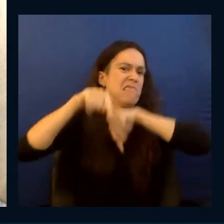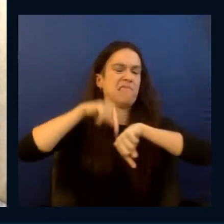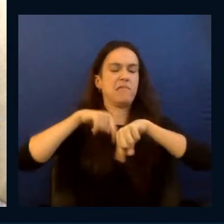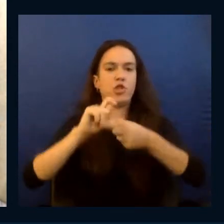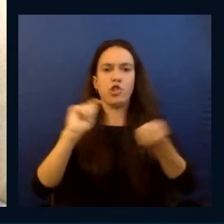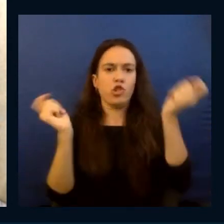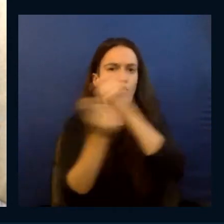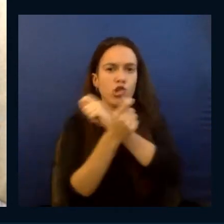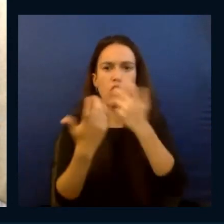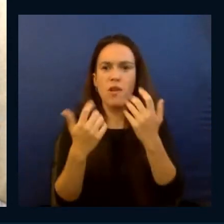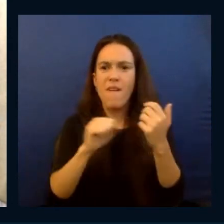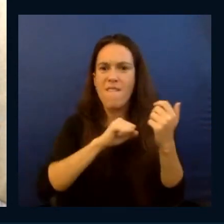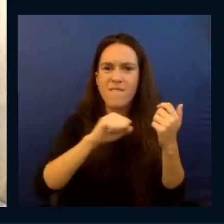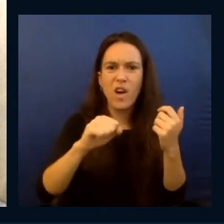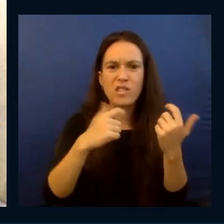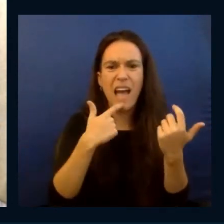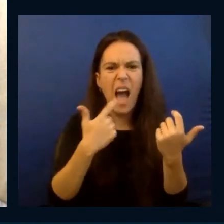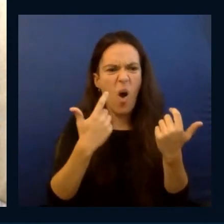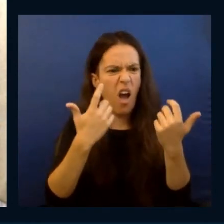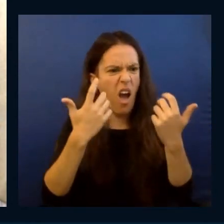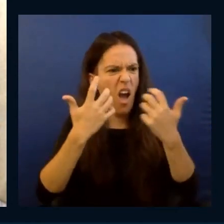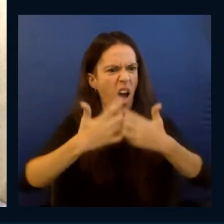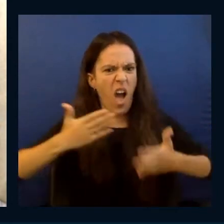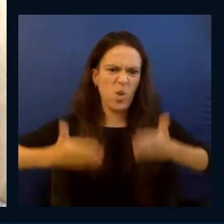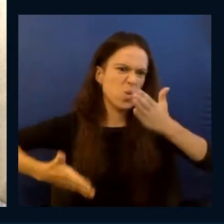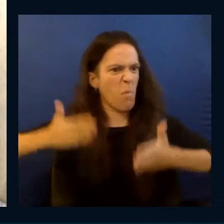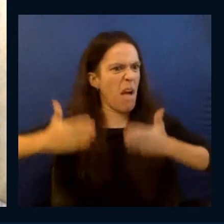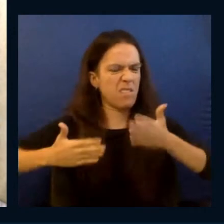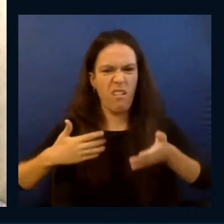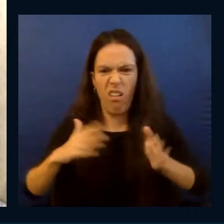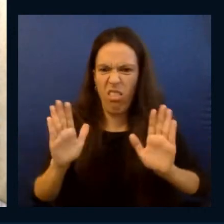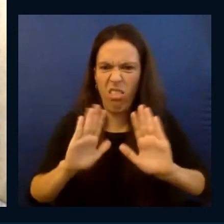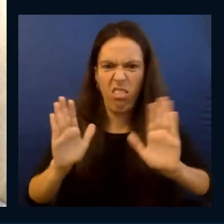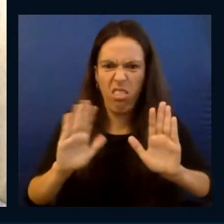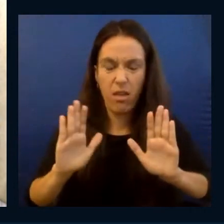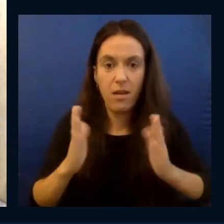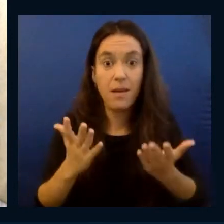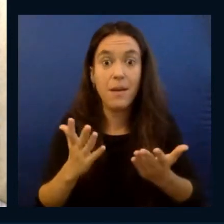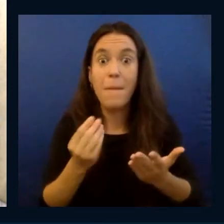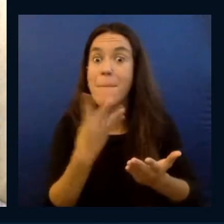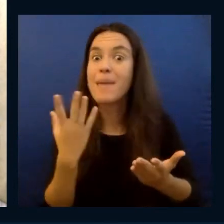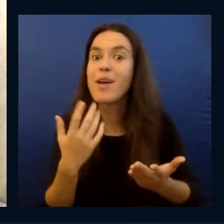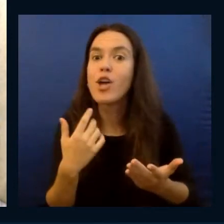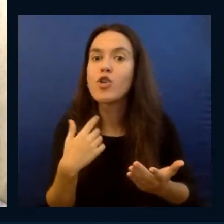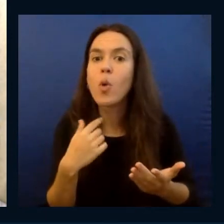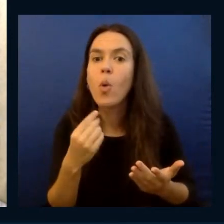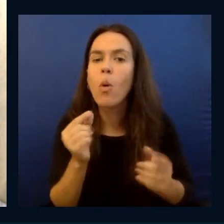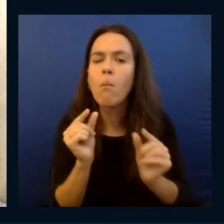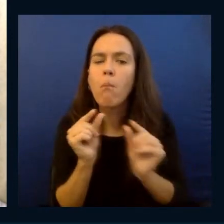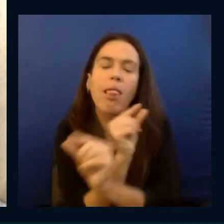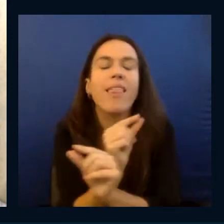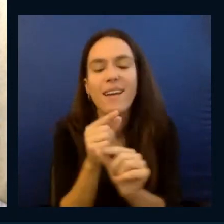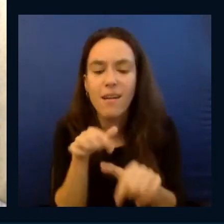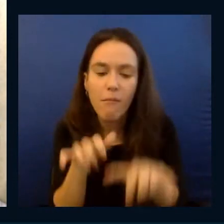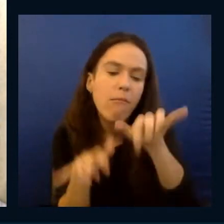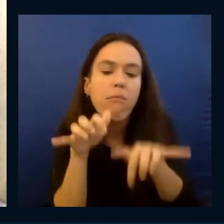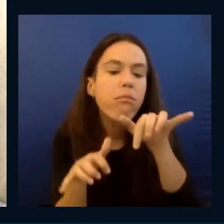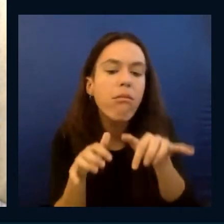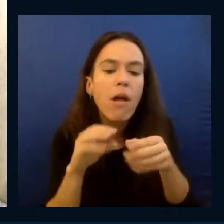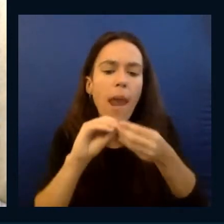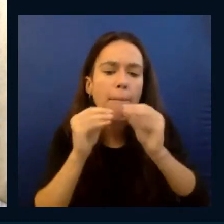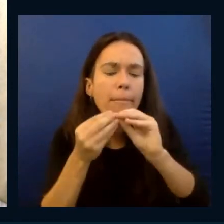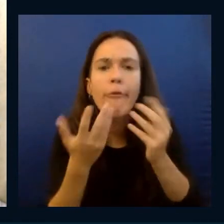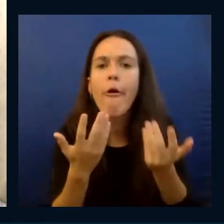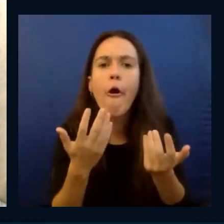this real fast. Why do I need to automate it? And it's like, well, how many times do you mistype that number or that letter and you've broken